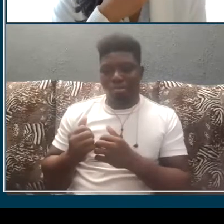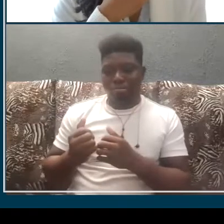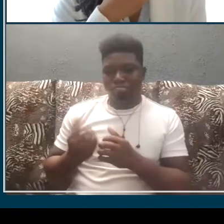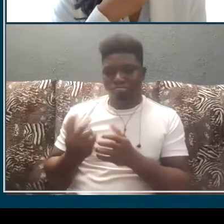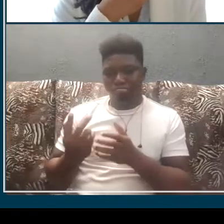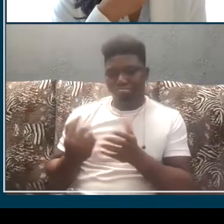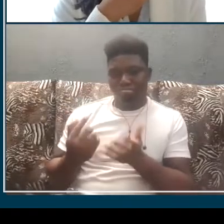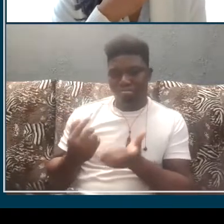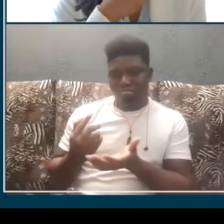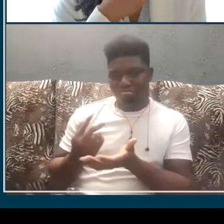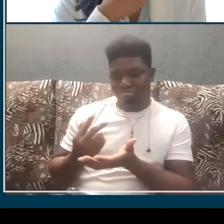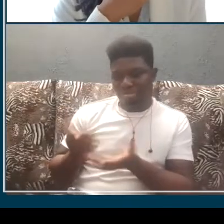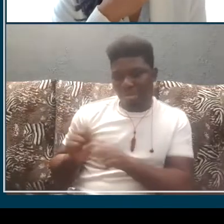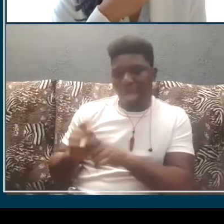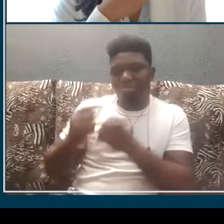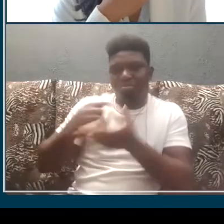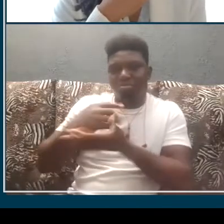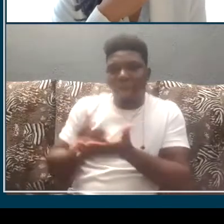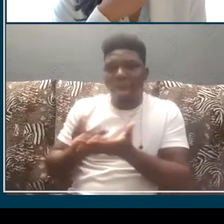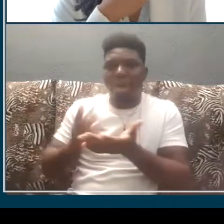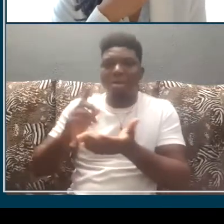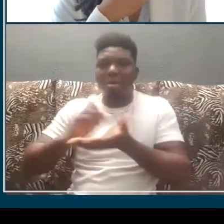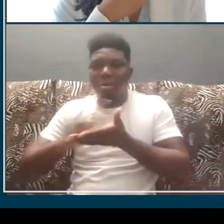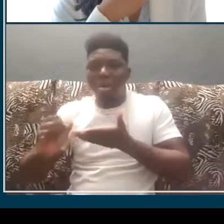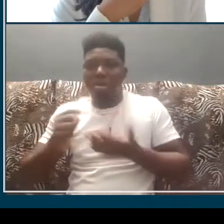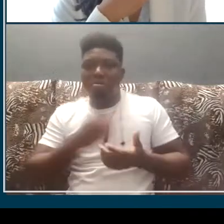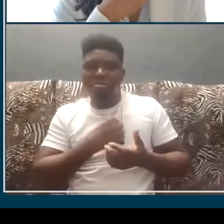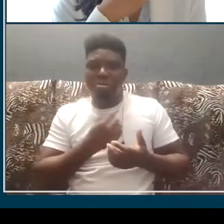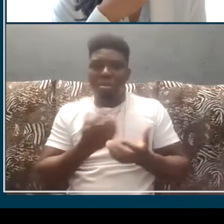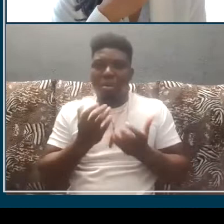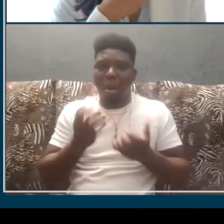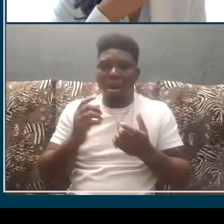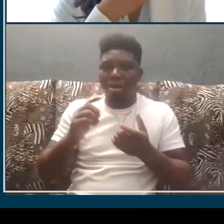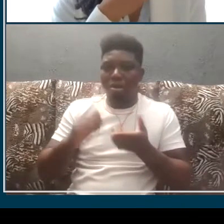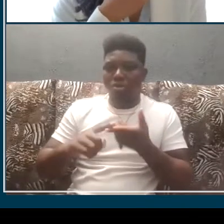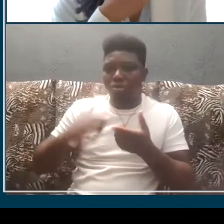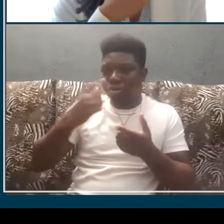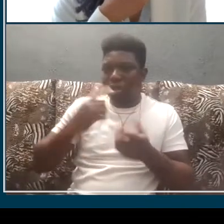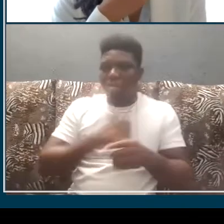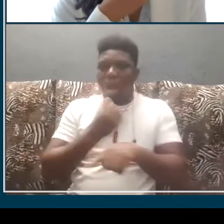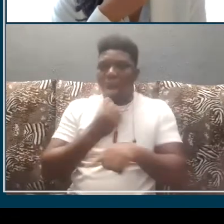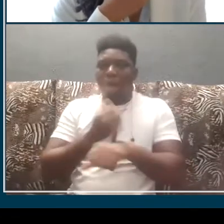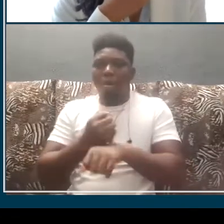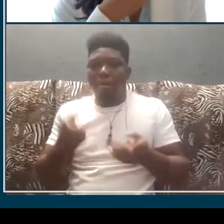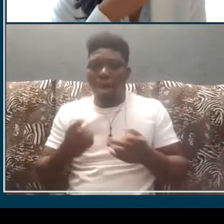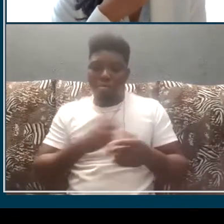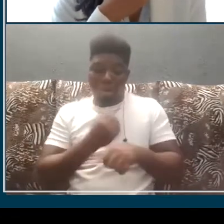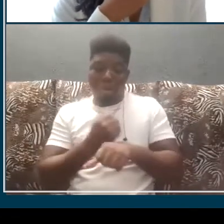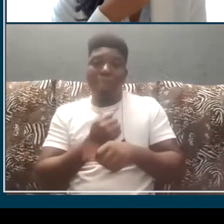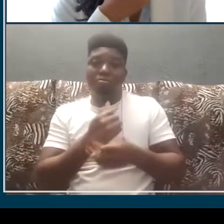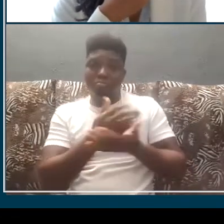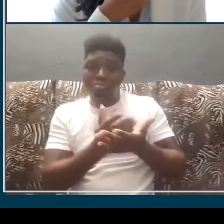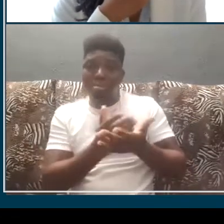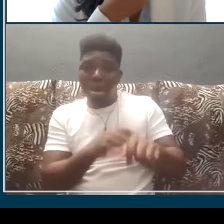I was my workplace. I work part-time at Clark College too, but I